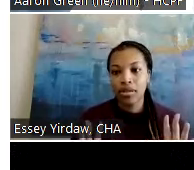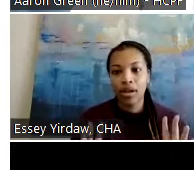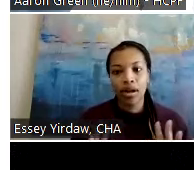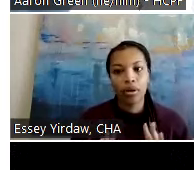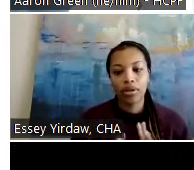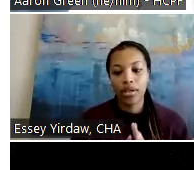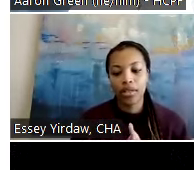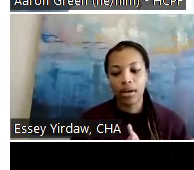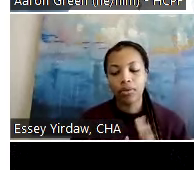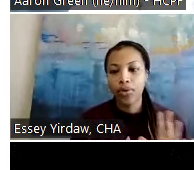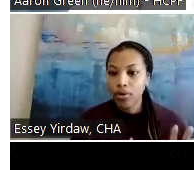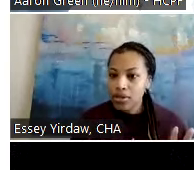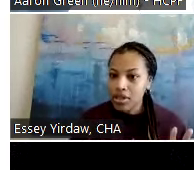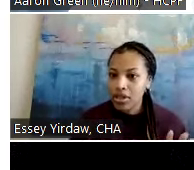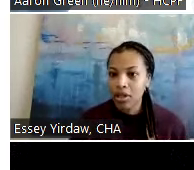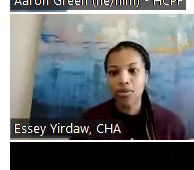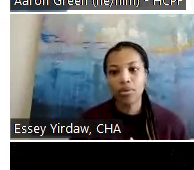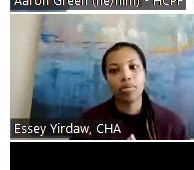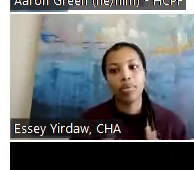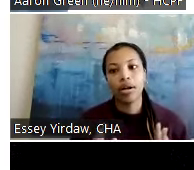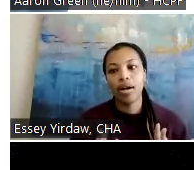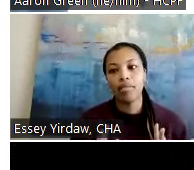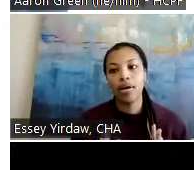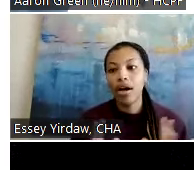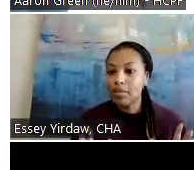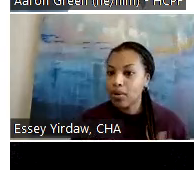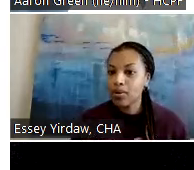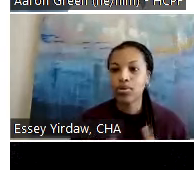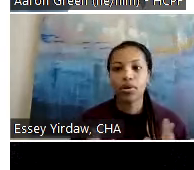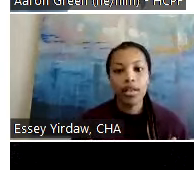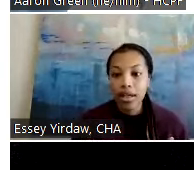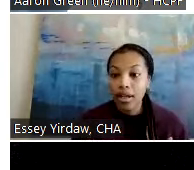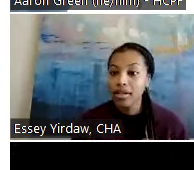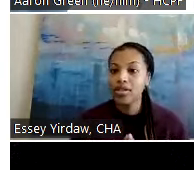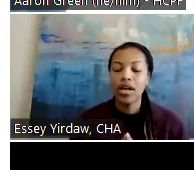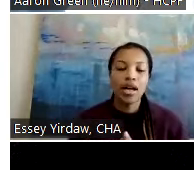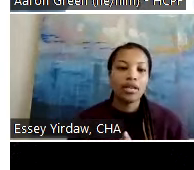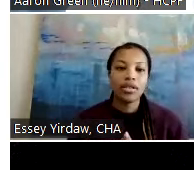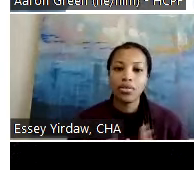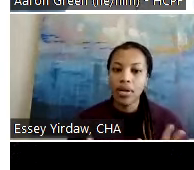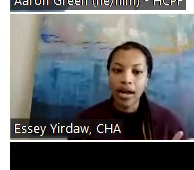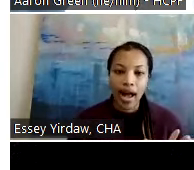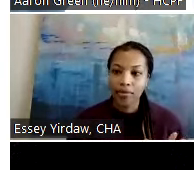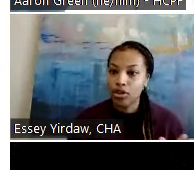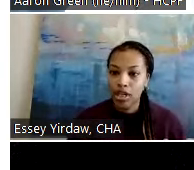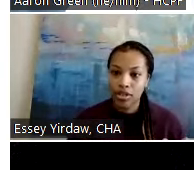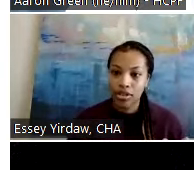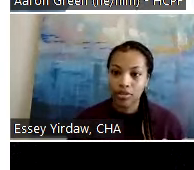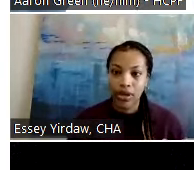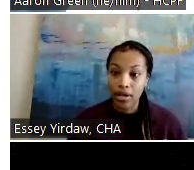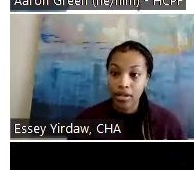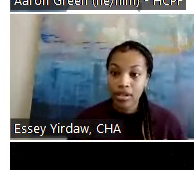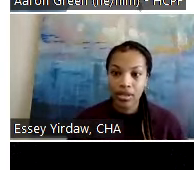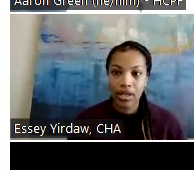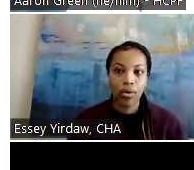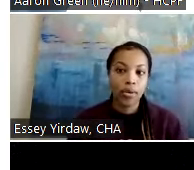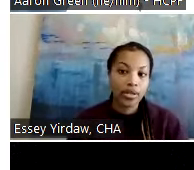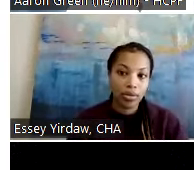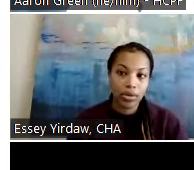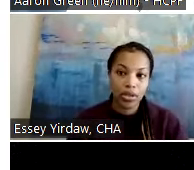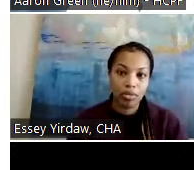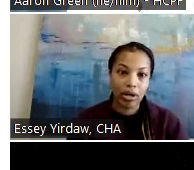Systems, whether they are referral systems or hospitals or clinics, they do not have to change their vendors.